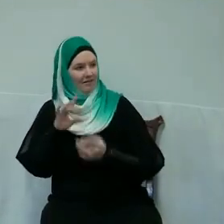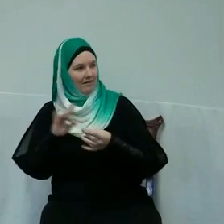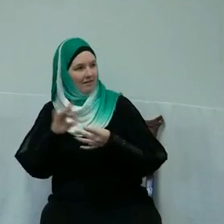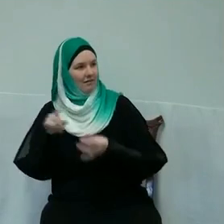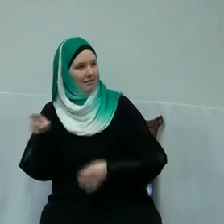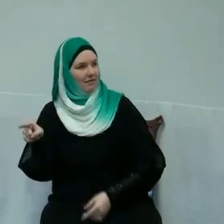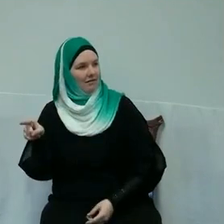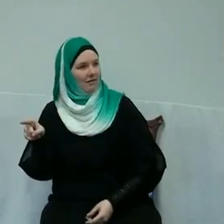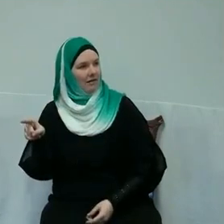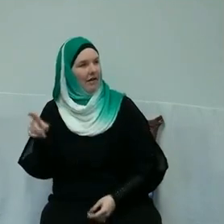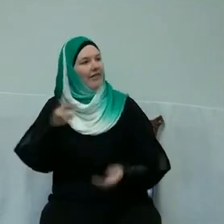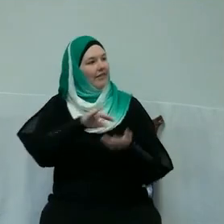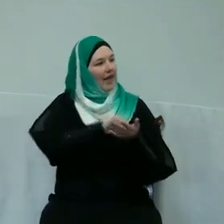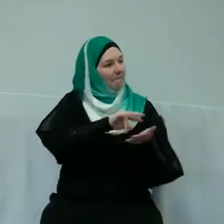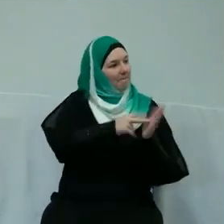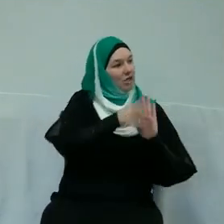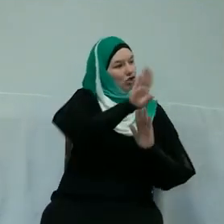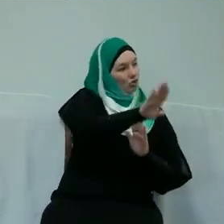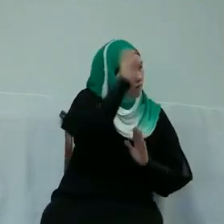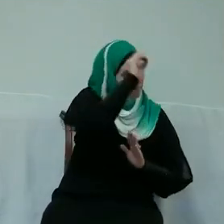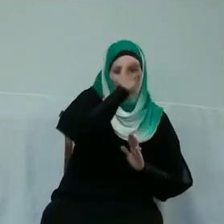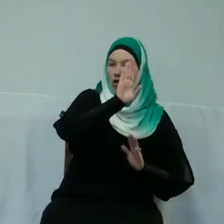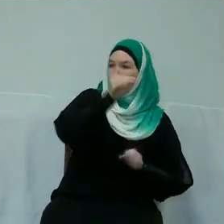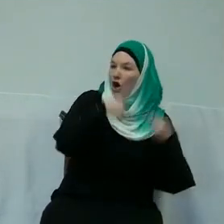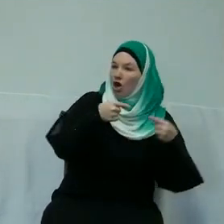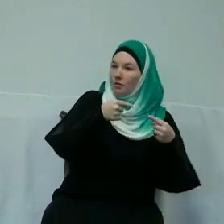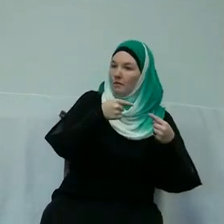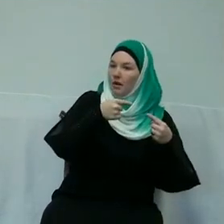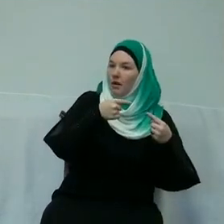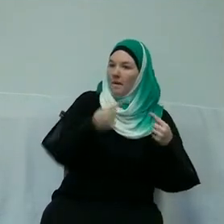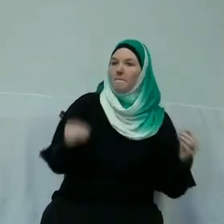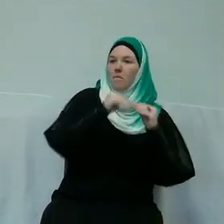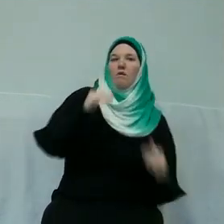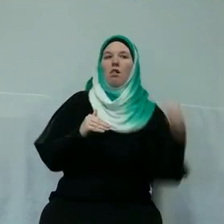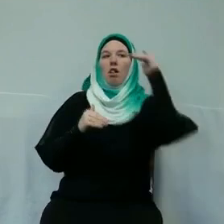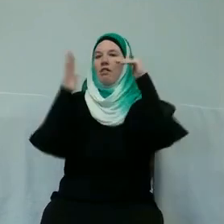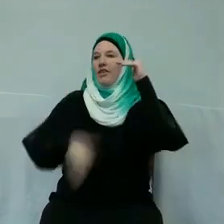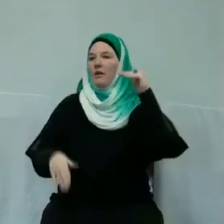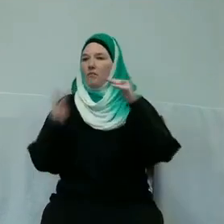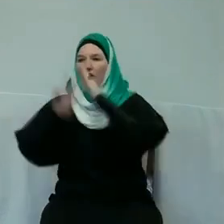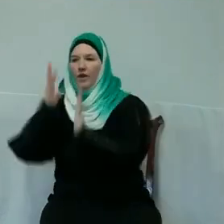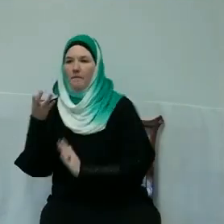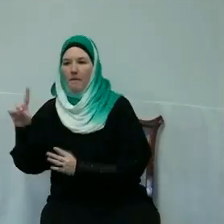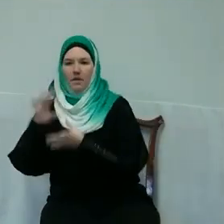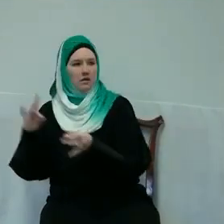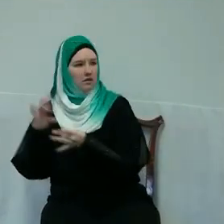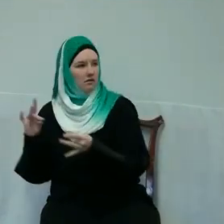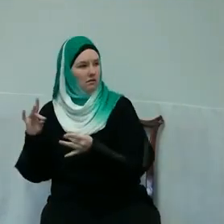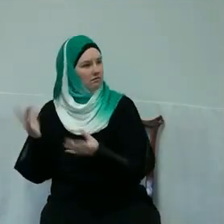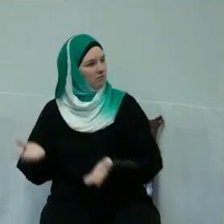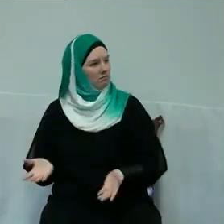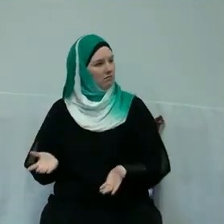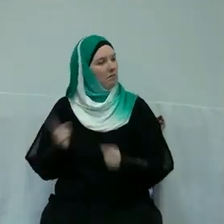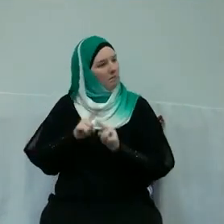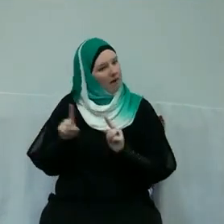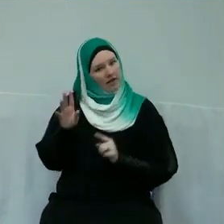pushing your argument ahead of what Allah and His Messenger guides you to do. So Allah subhanahu